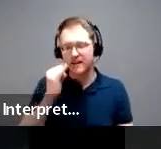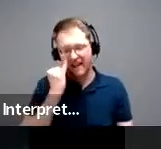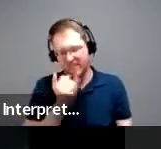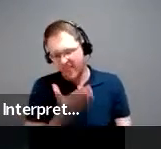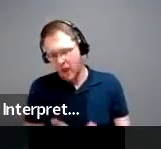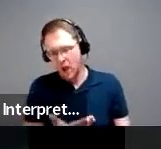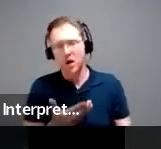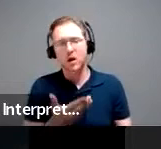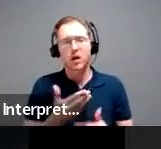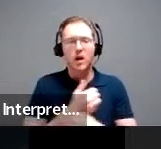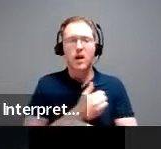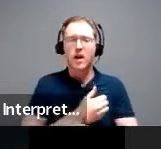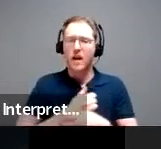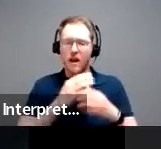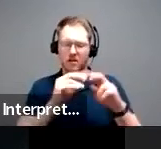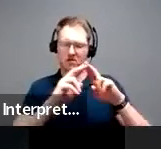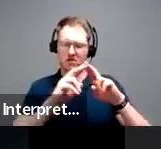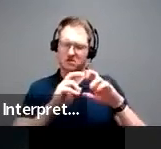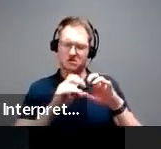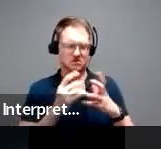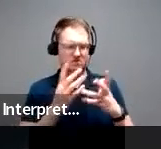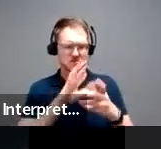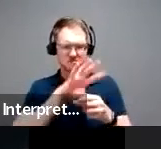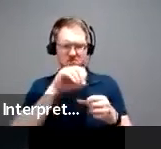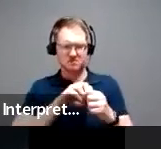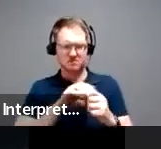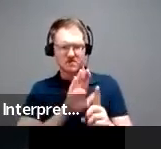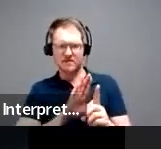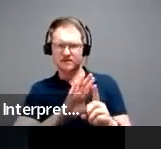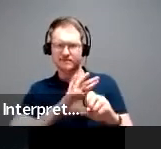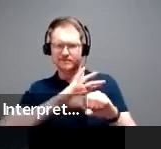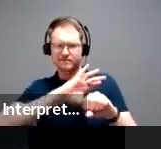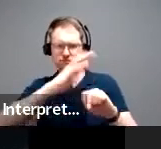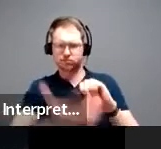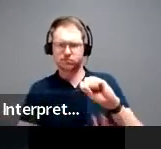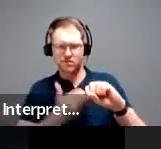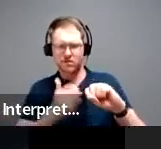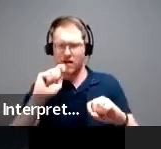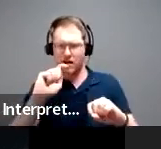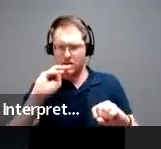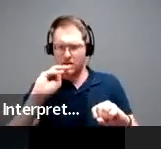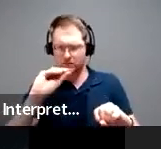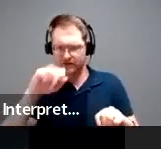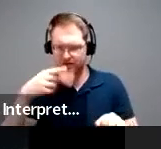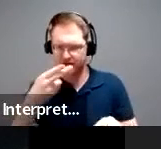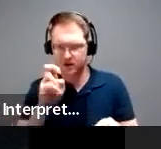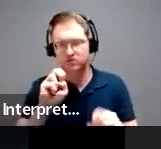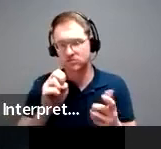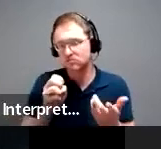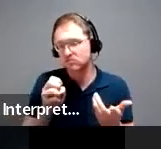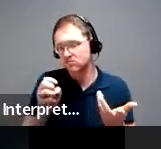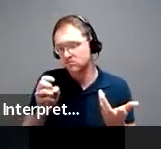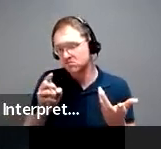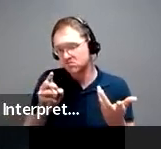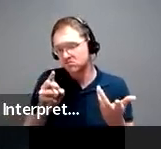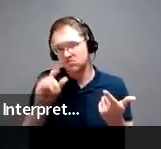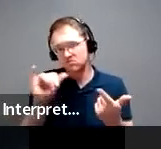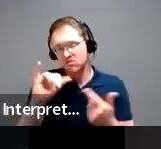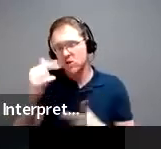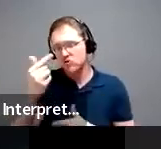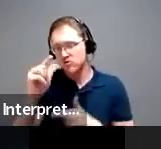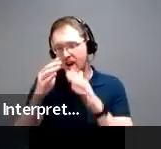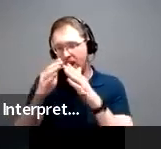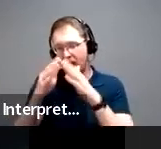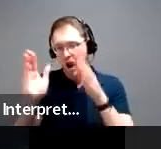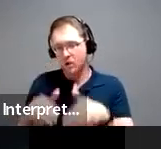atmospheric constituents on these planets. These are basically greenhouse gases, and we'll be able to detect these greenhouse gases